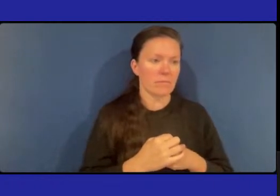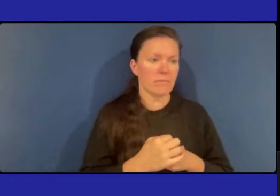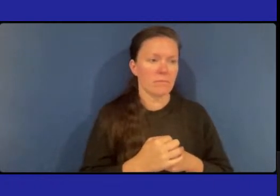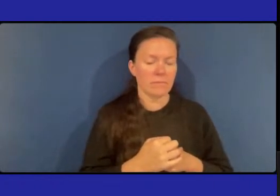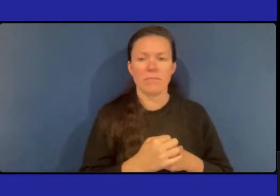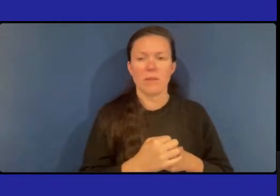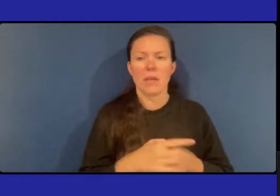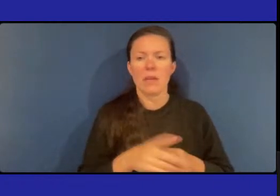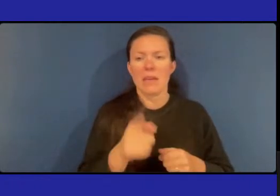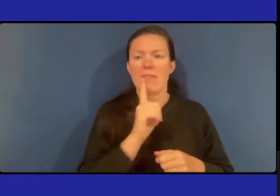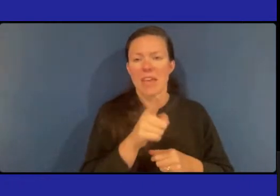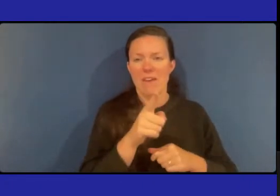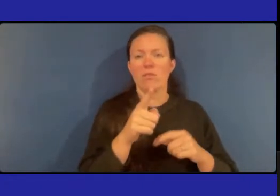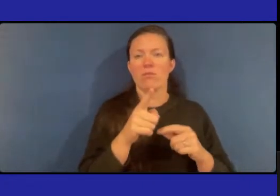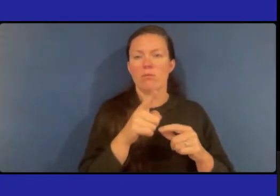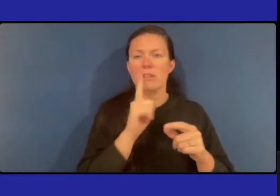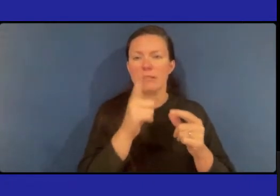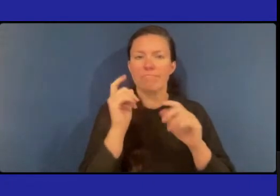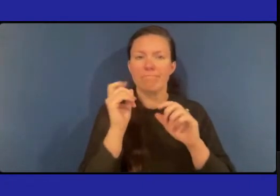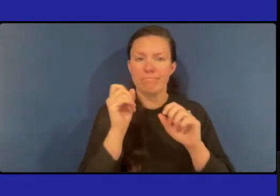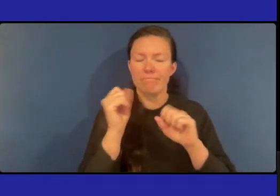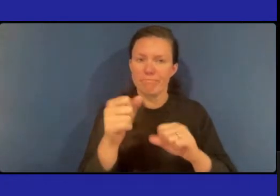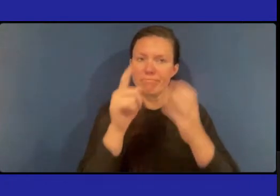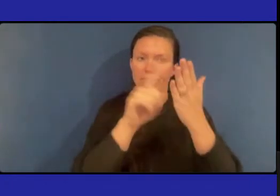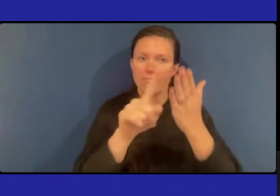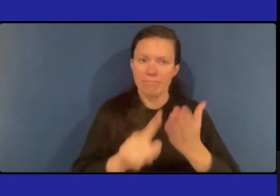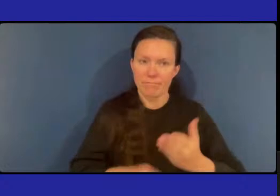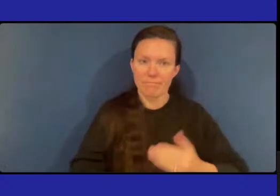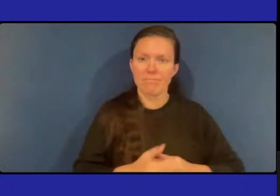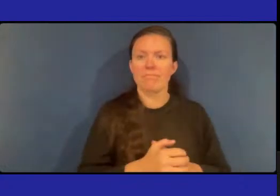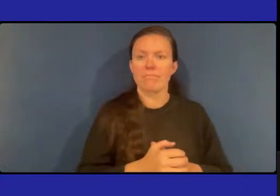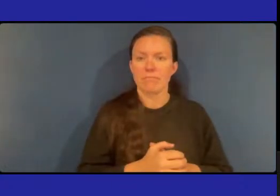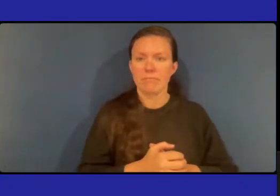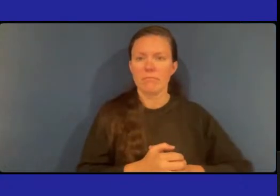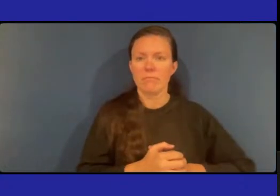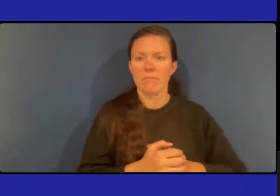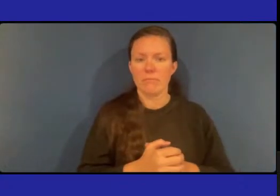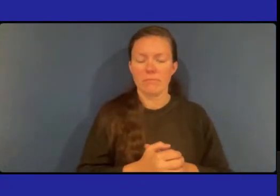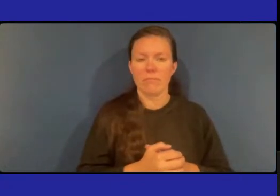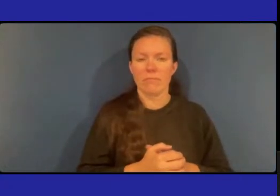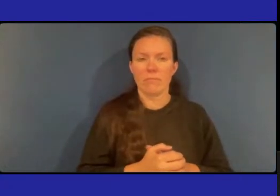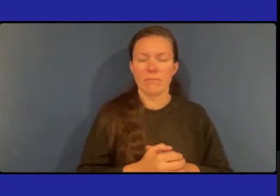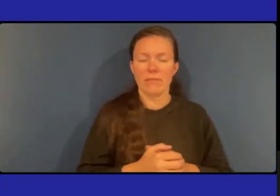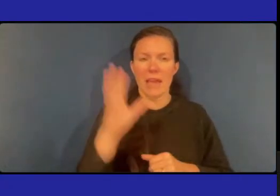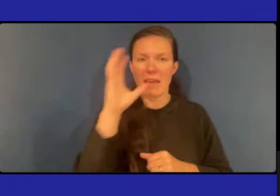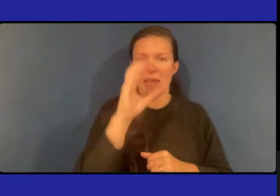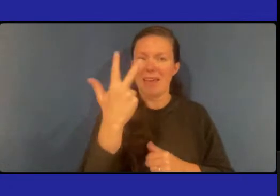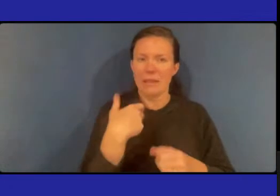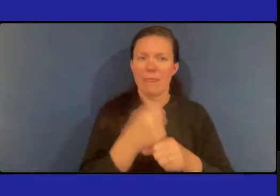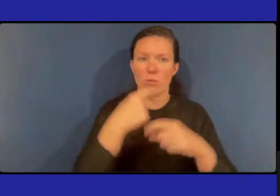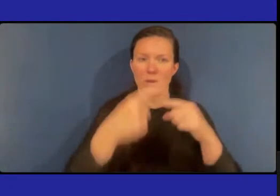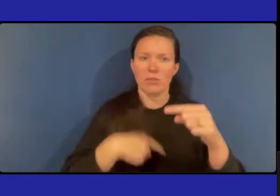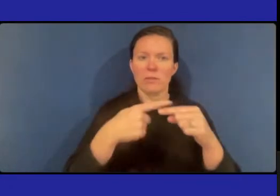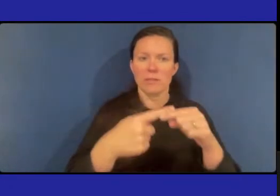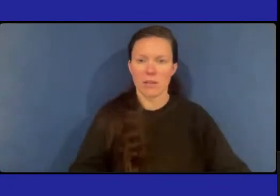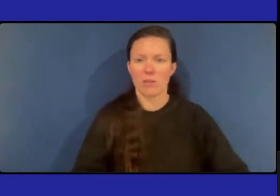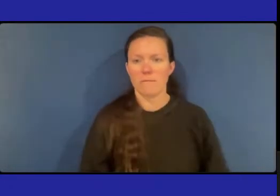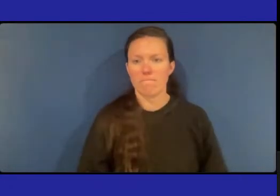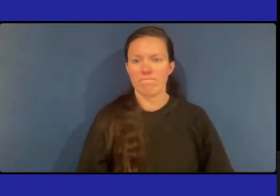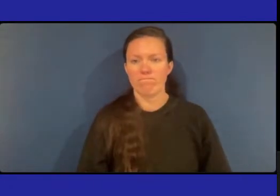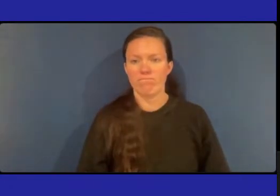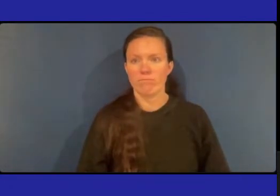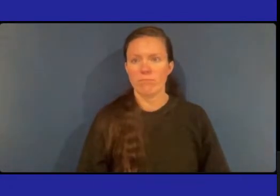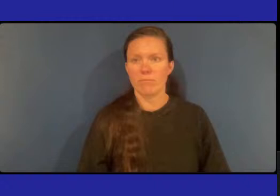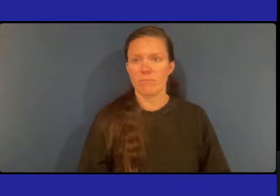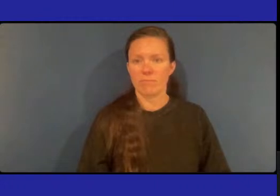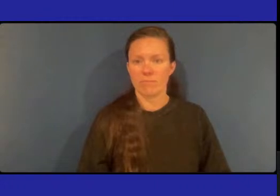rigorous inspection. And that is it's a 3-year cycle. Next slide, please.